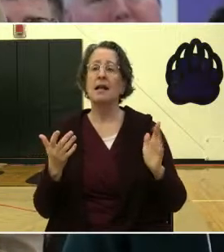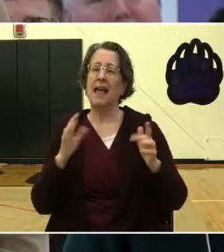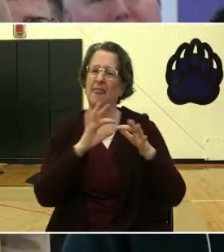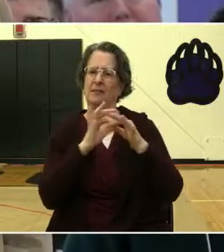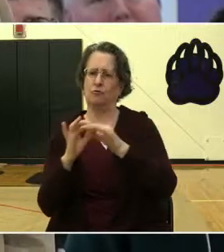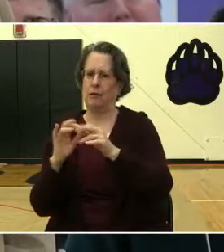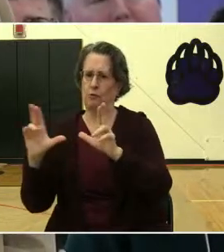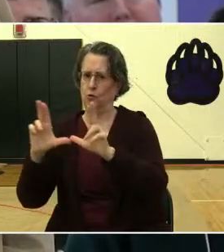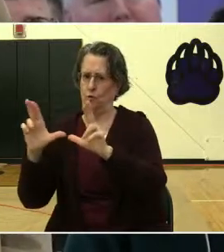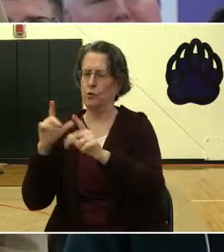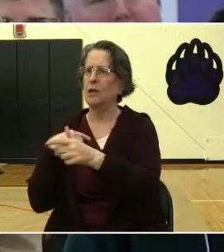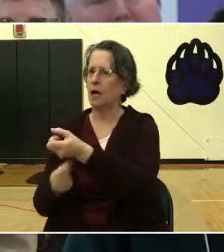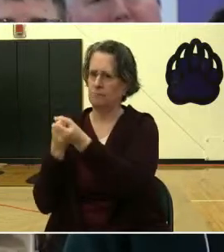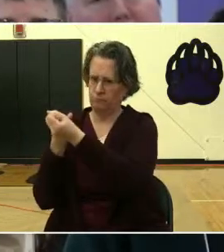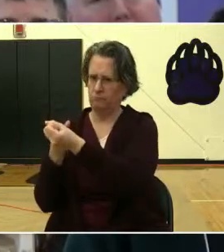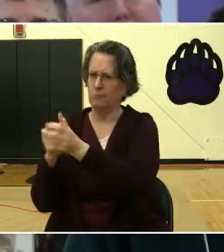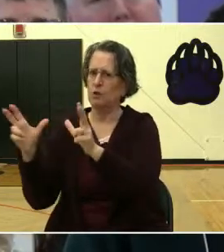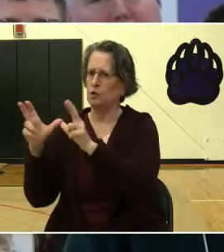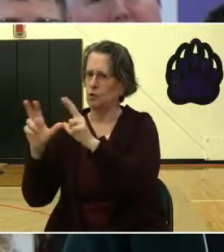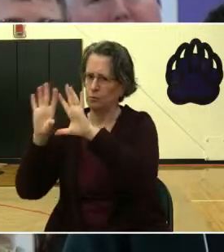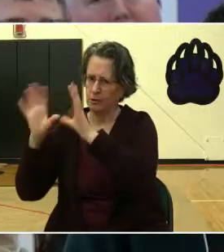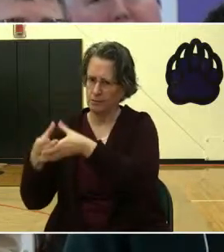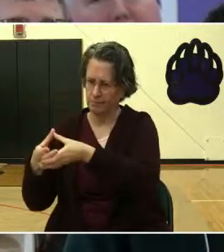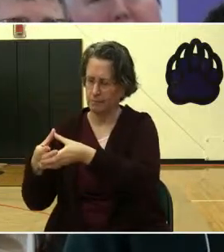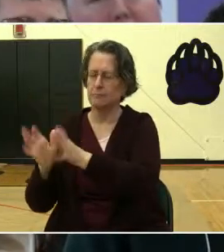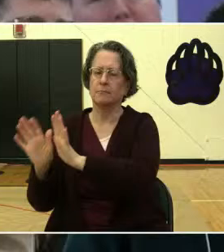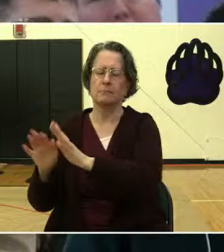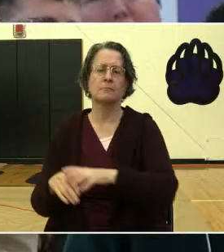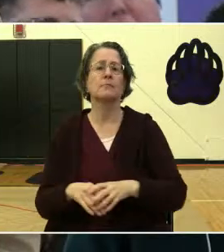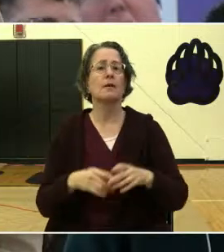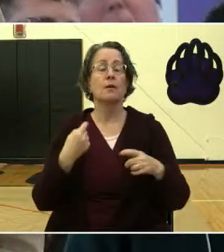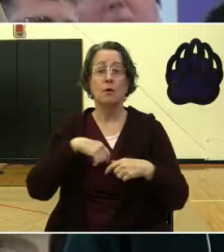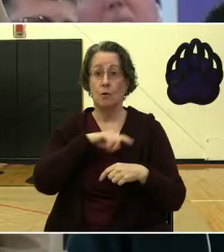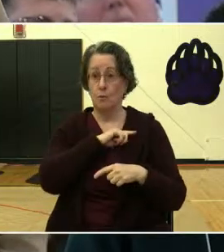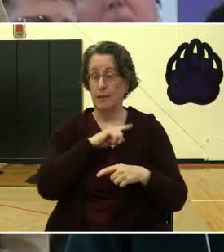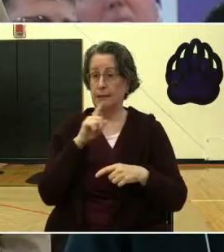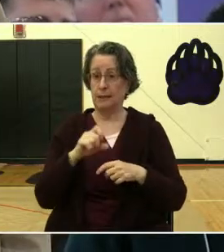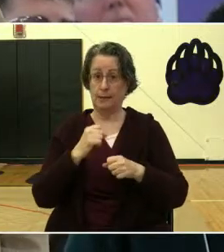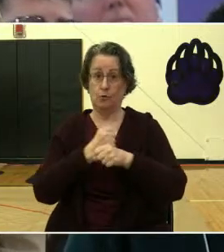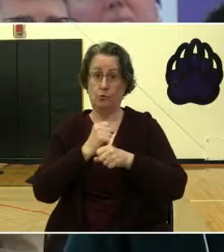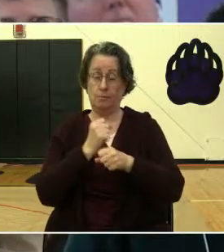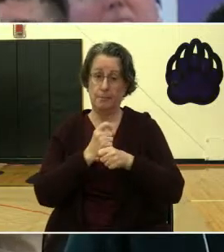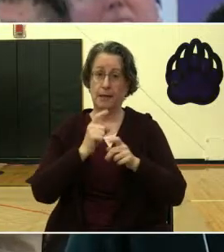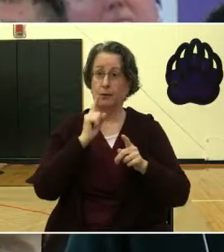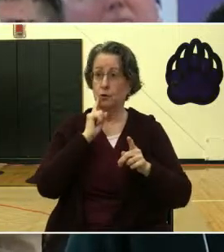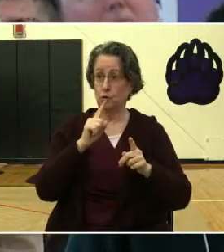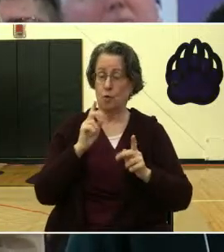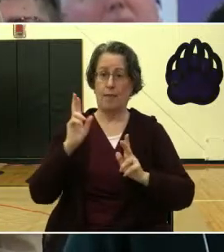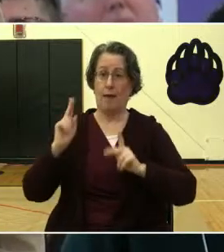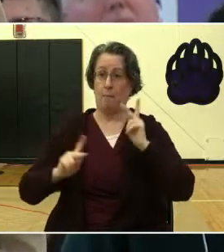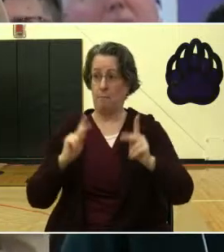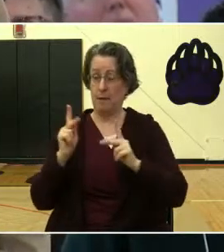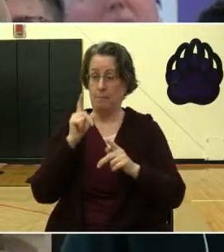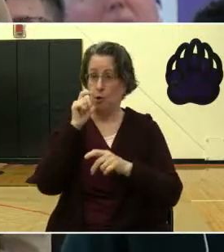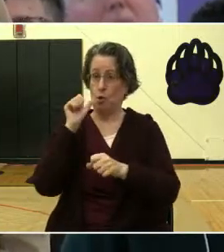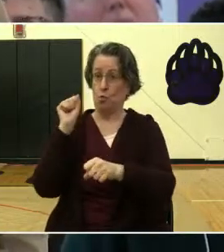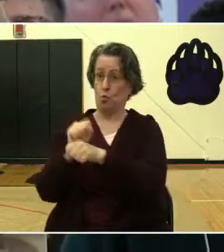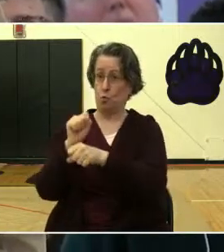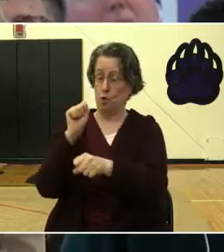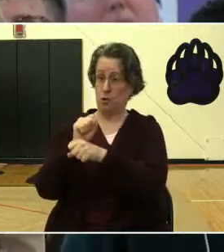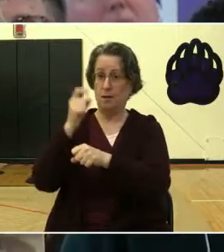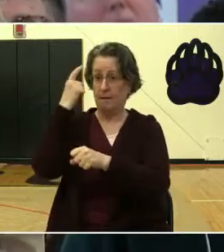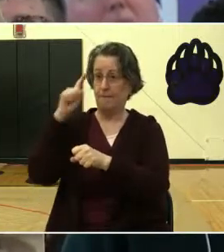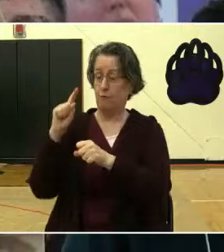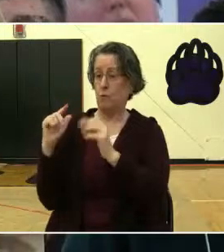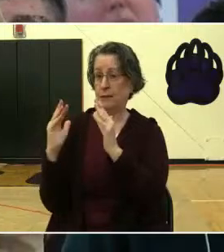support very much to make sure that the working stiff in town gets their